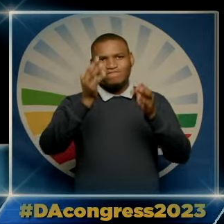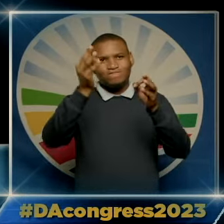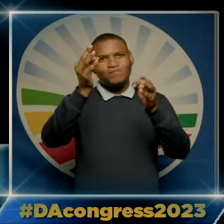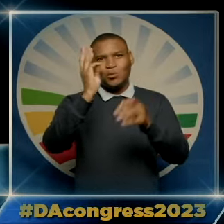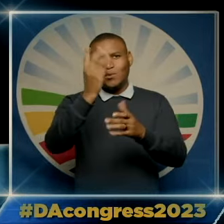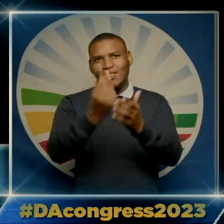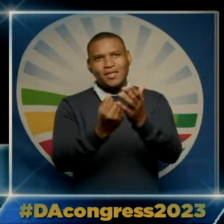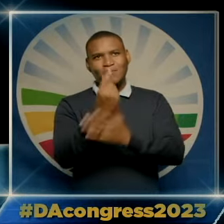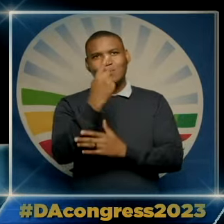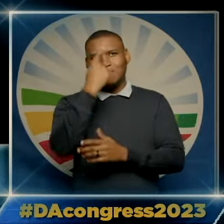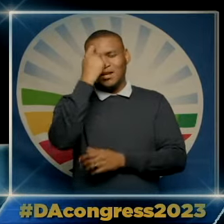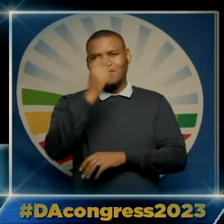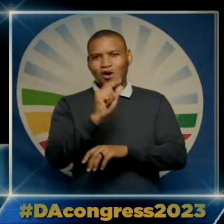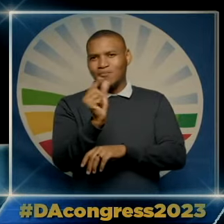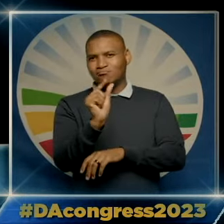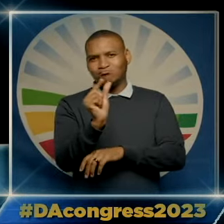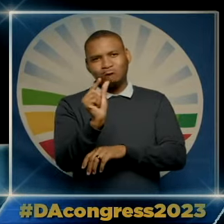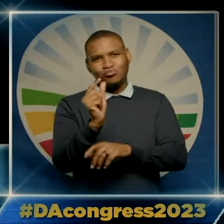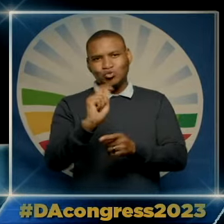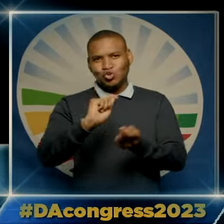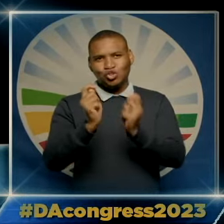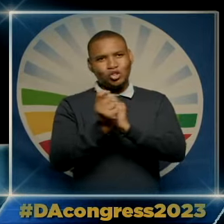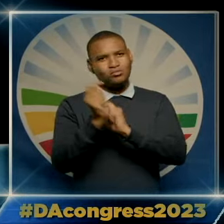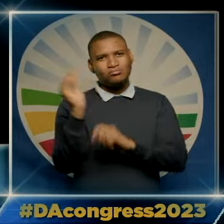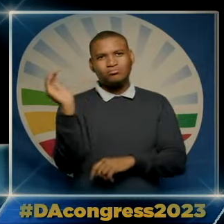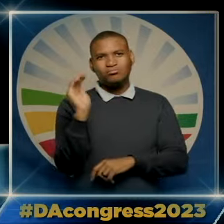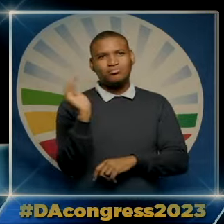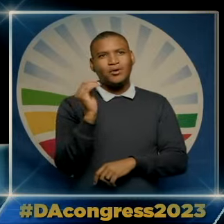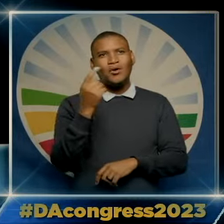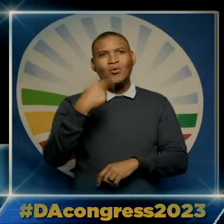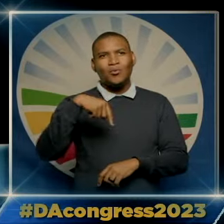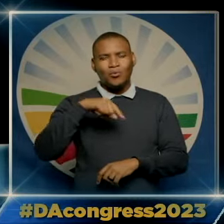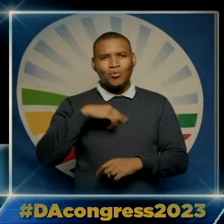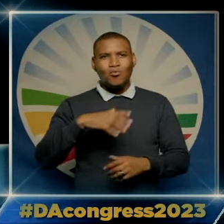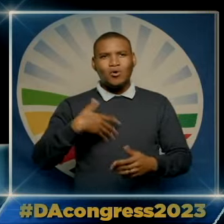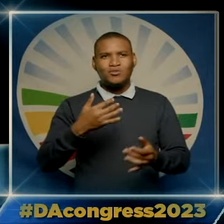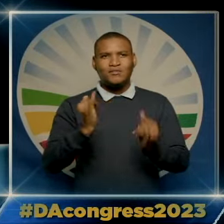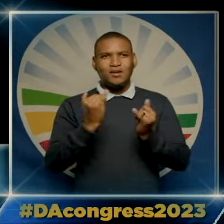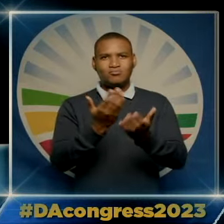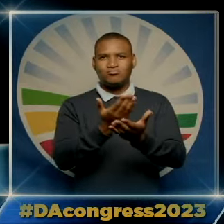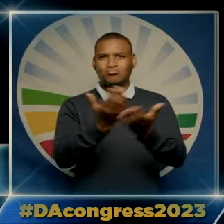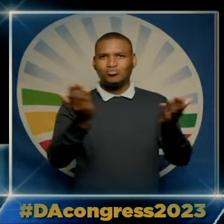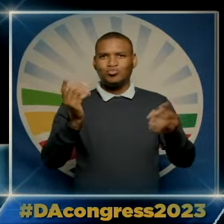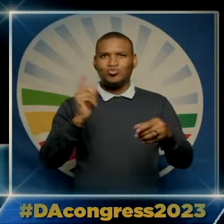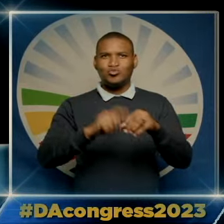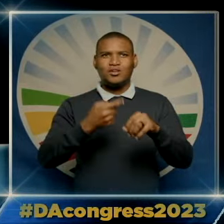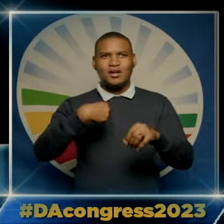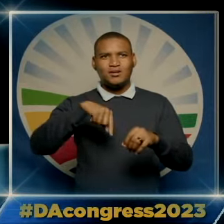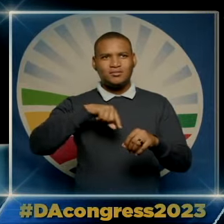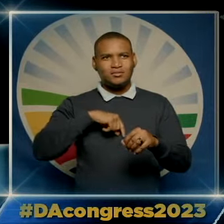for change is coming. Fellow South Africans, we want to invite you to join us in our mission to protect